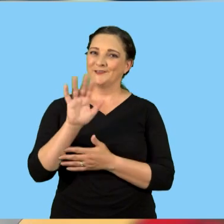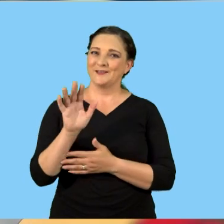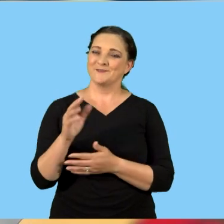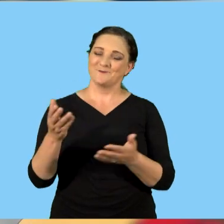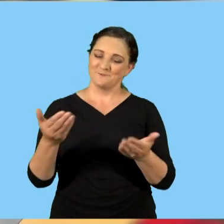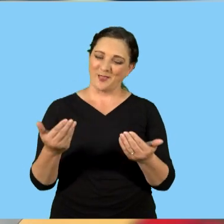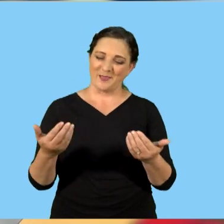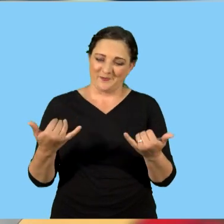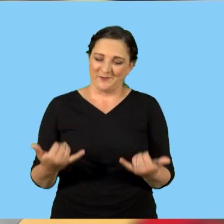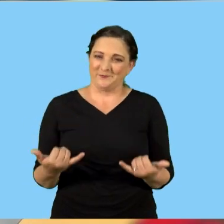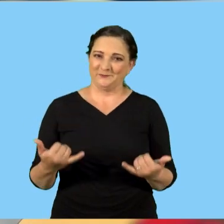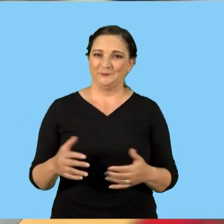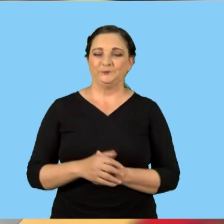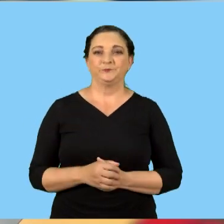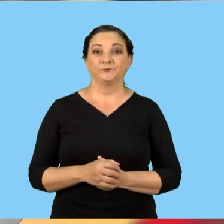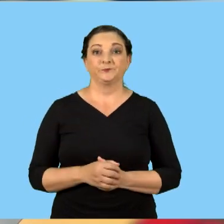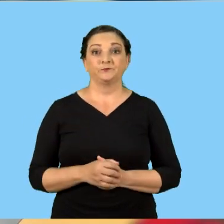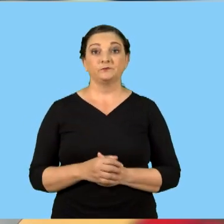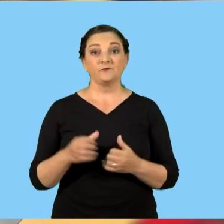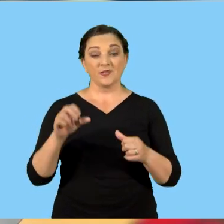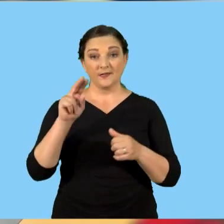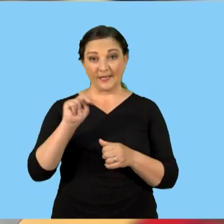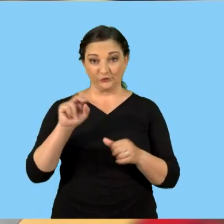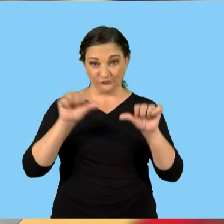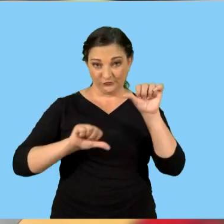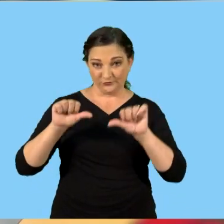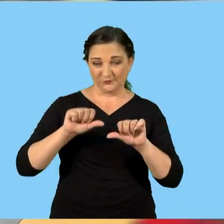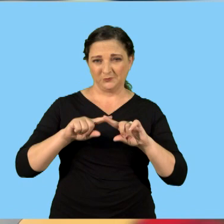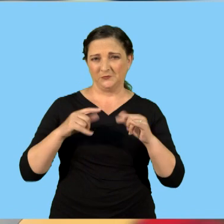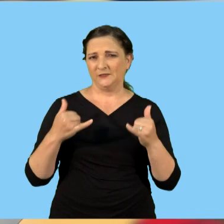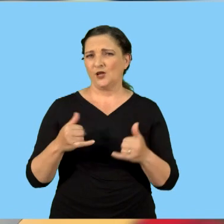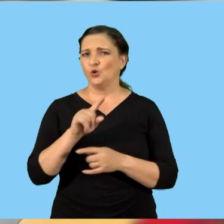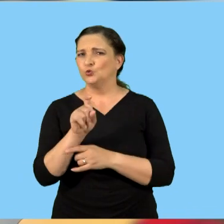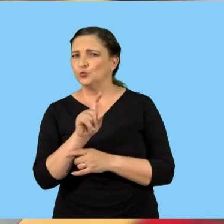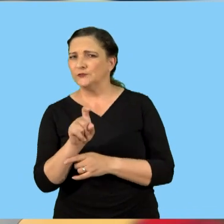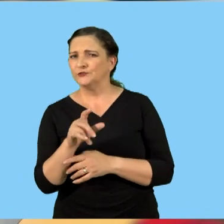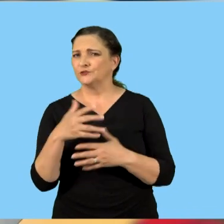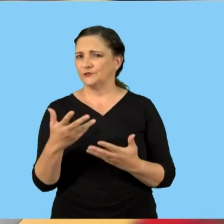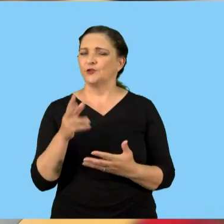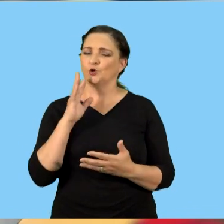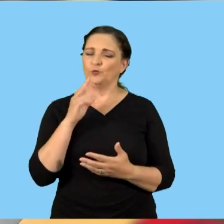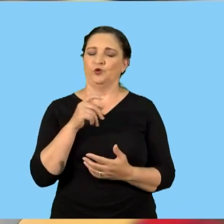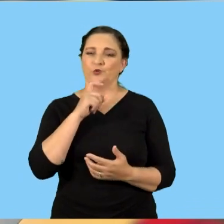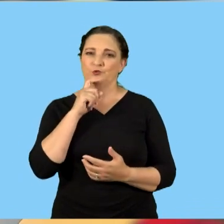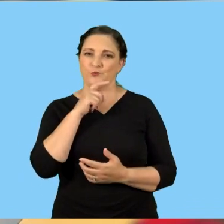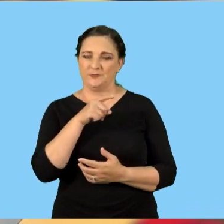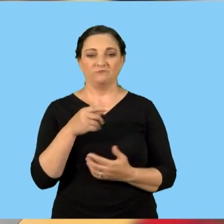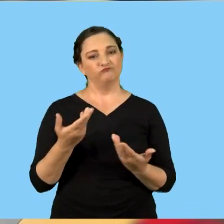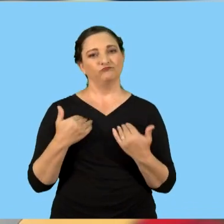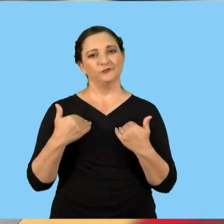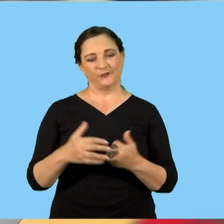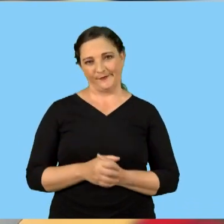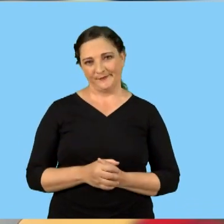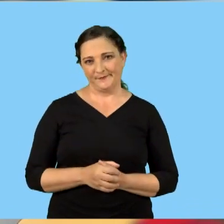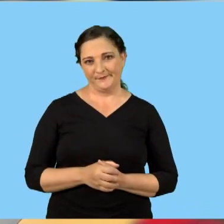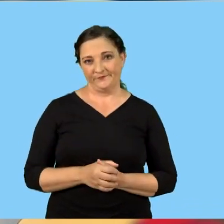Hello learners and welcome to a Natural Sciences lesson. So today we're going to be dealing with practice questions that are based on the formation and the prevention of rust.